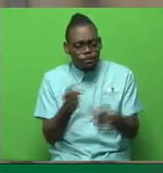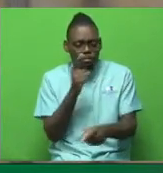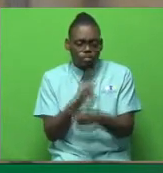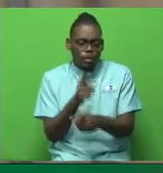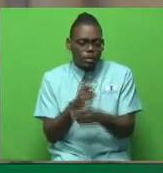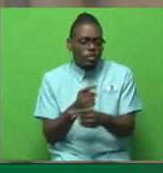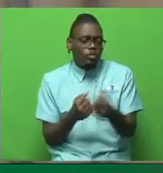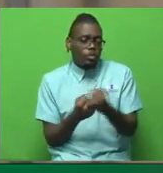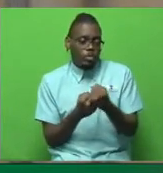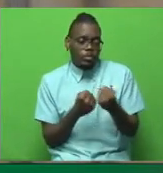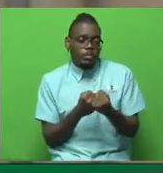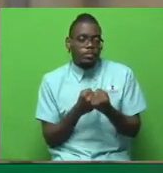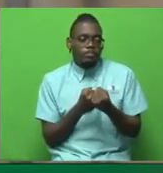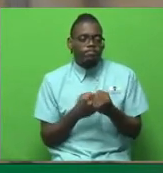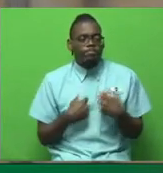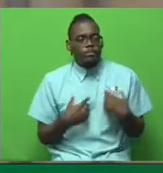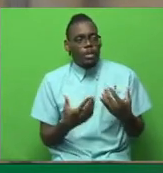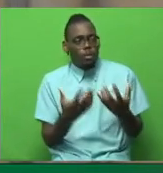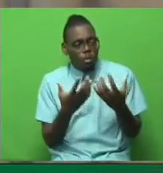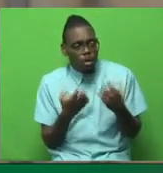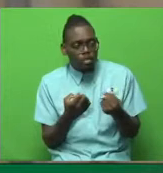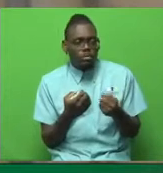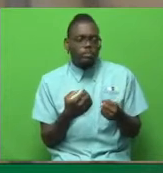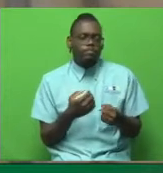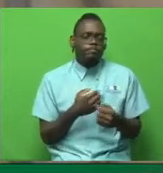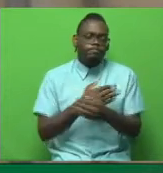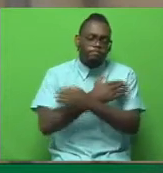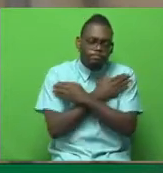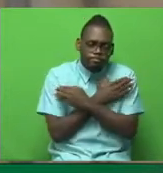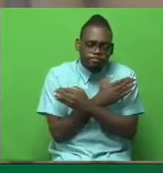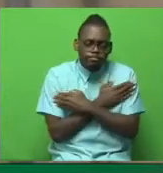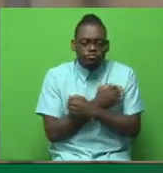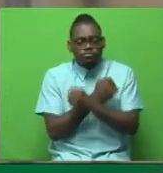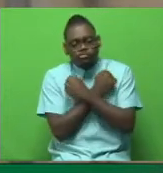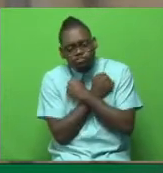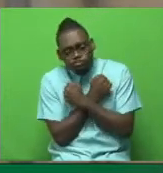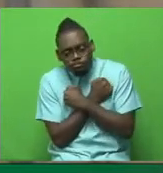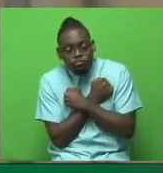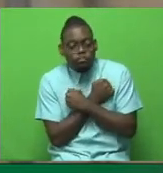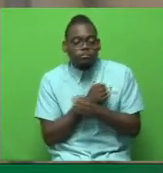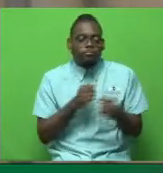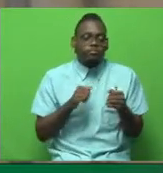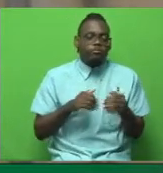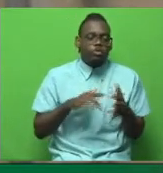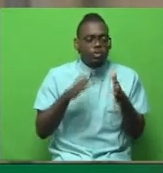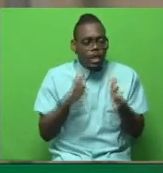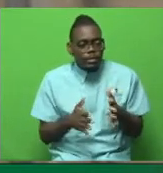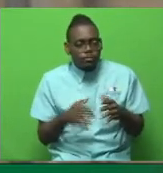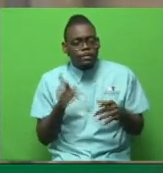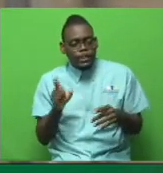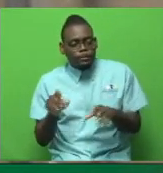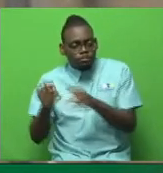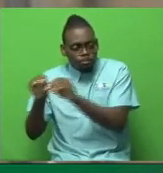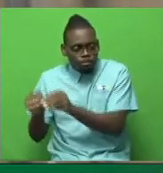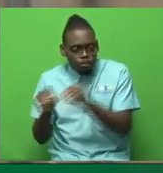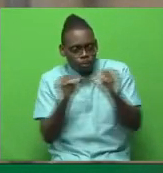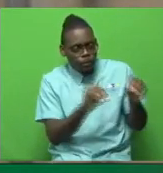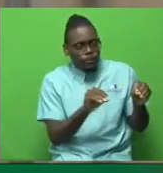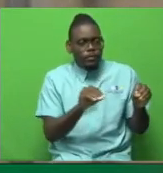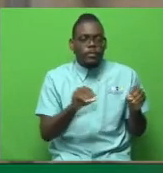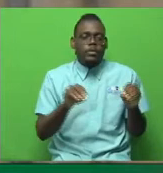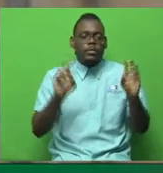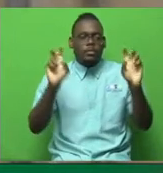Love around our students and so we will be moving them into the mylab program to receive that